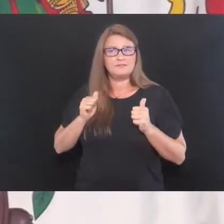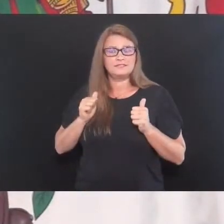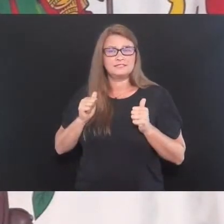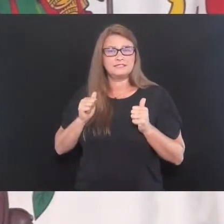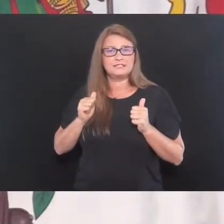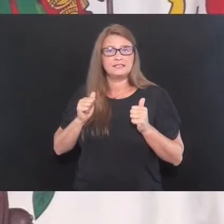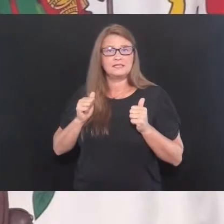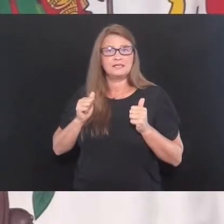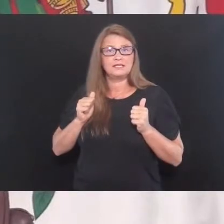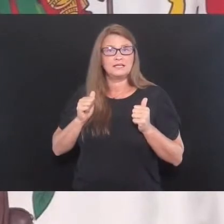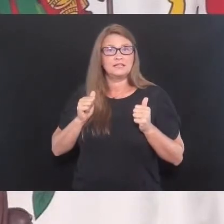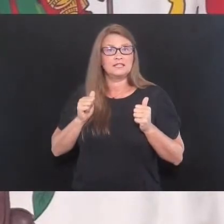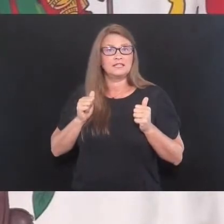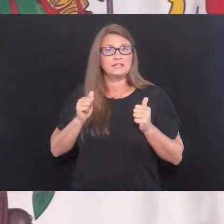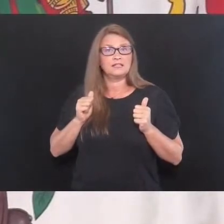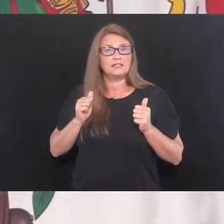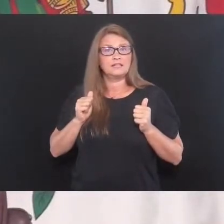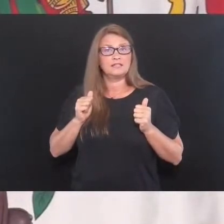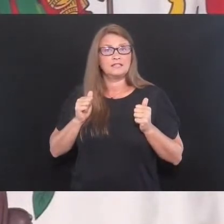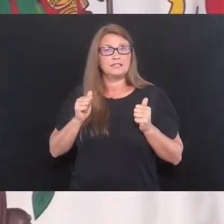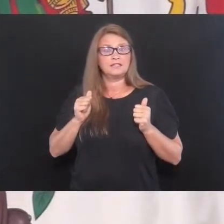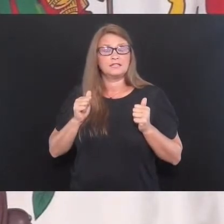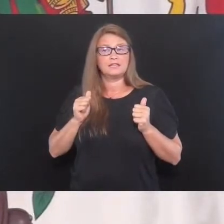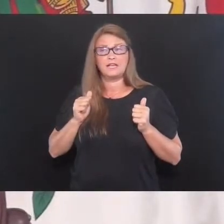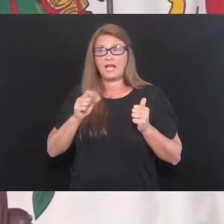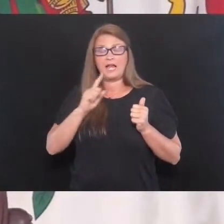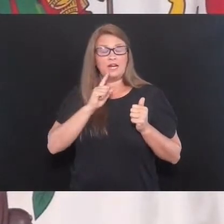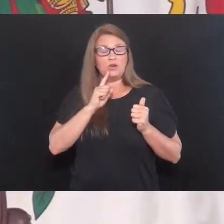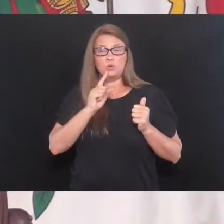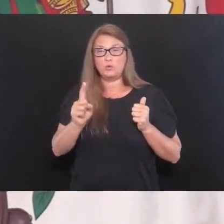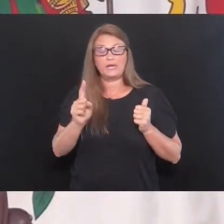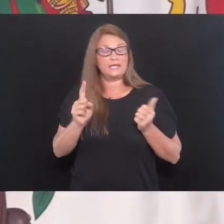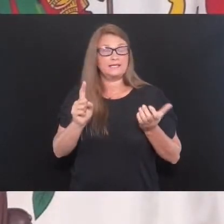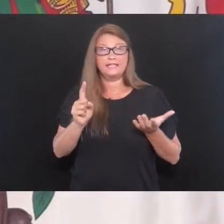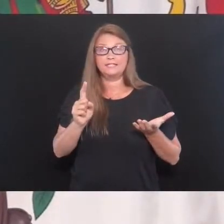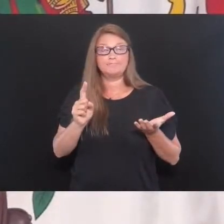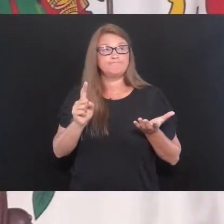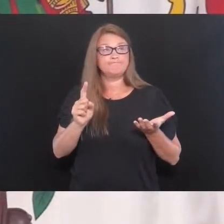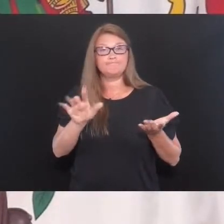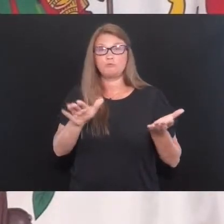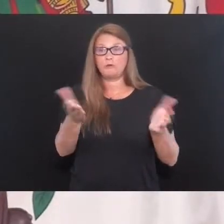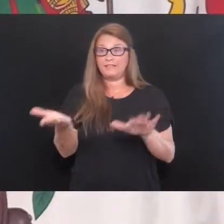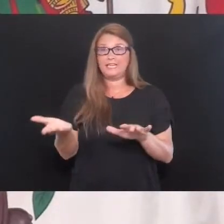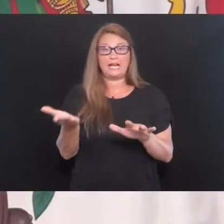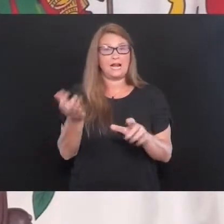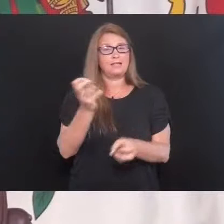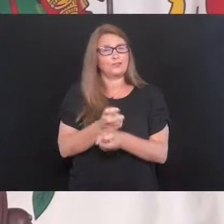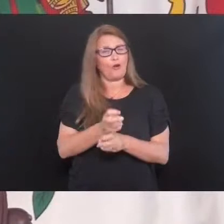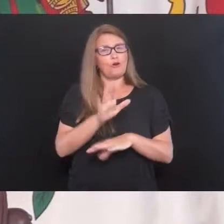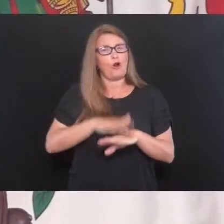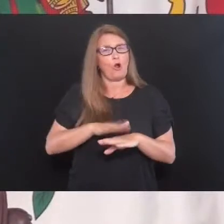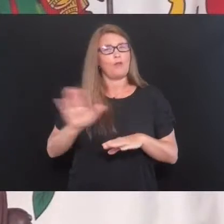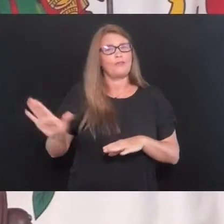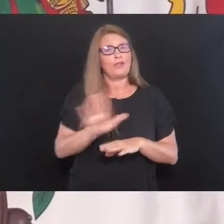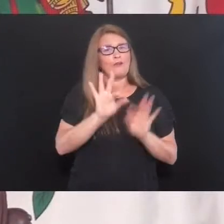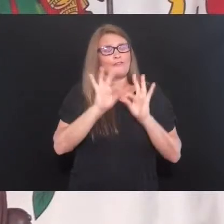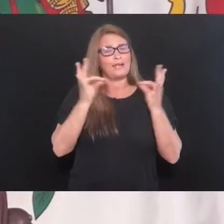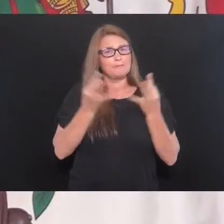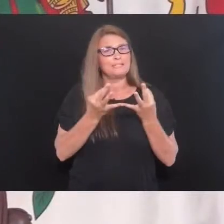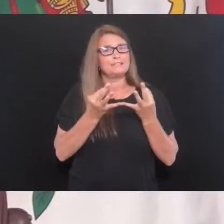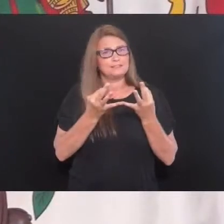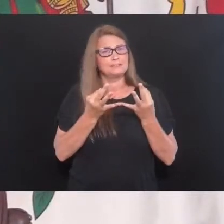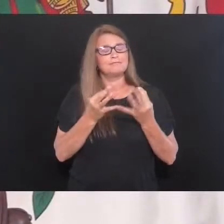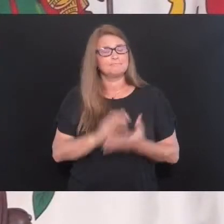they pass, it just is really, it's hard on them, and I know that.